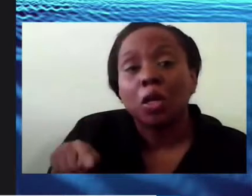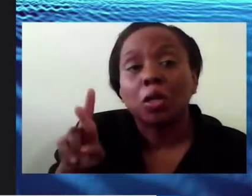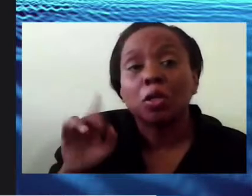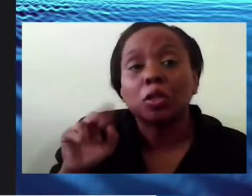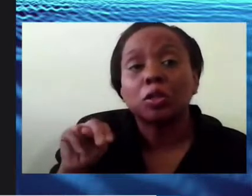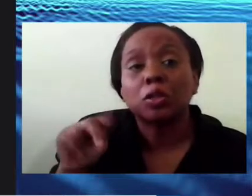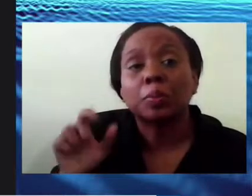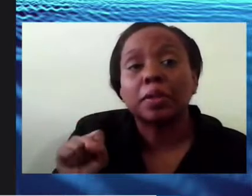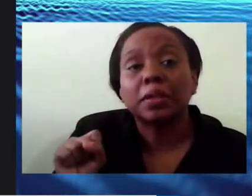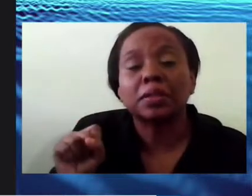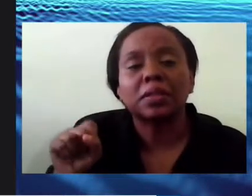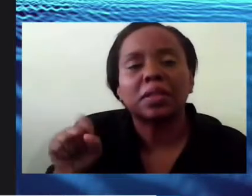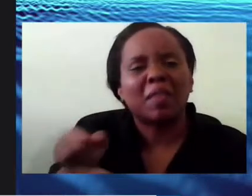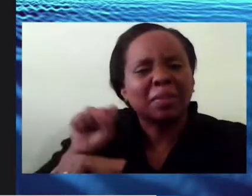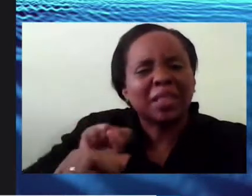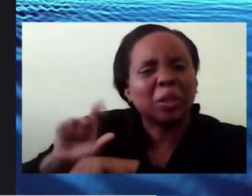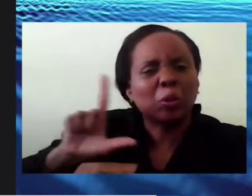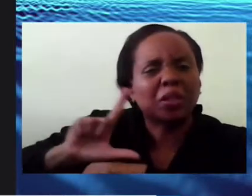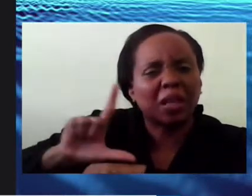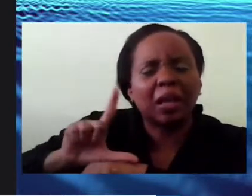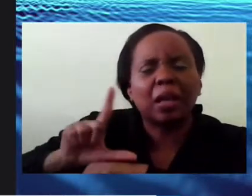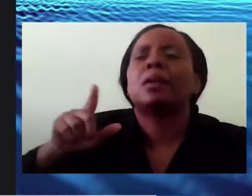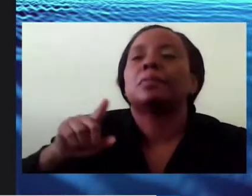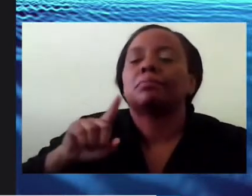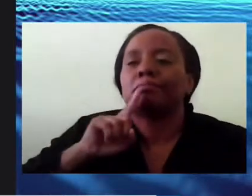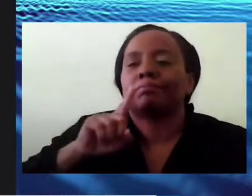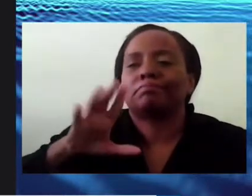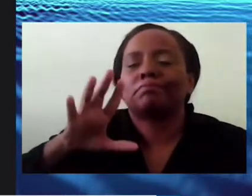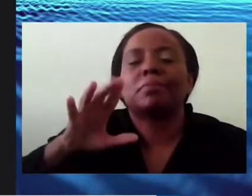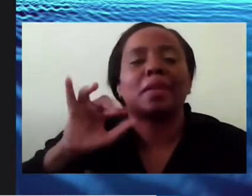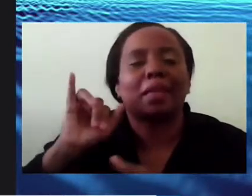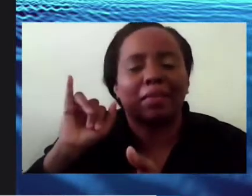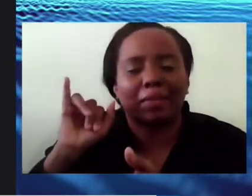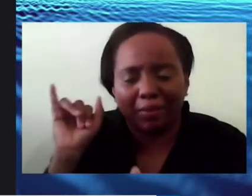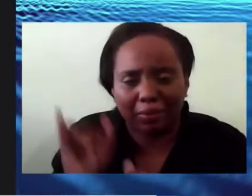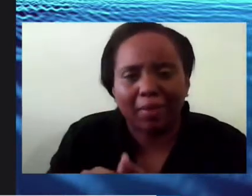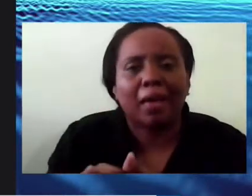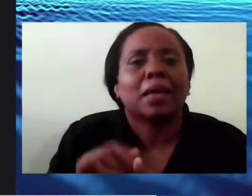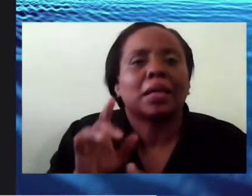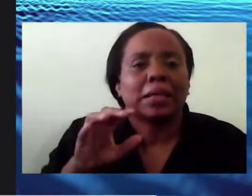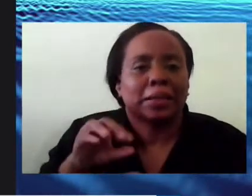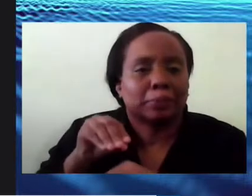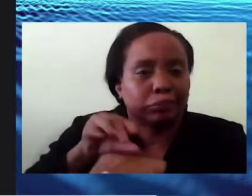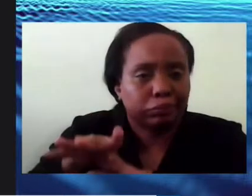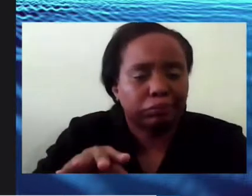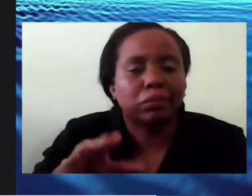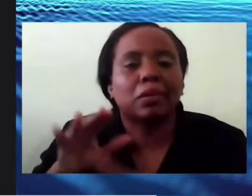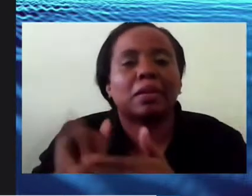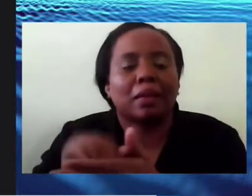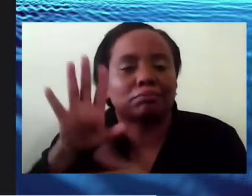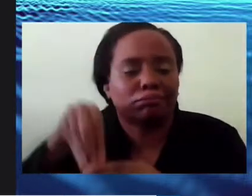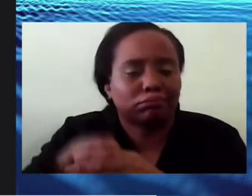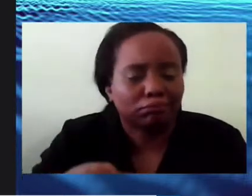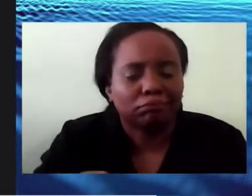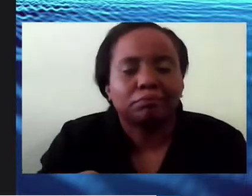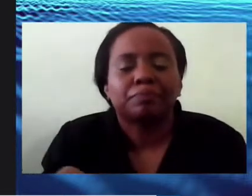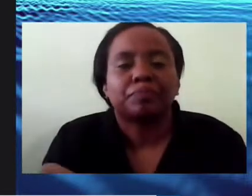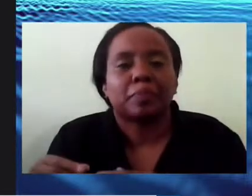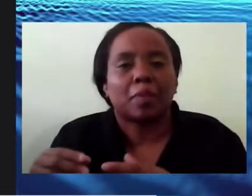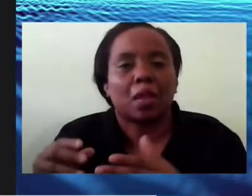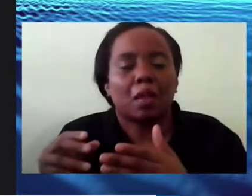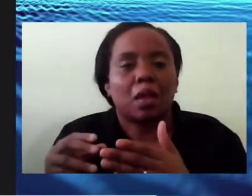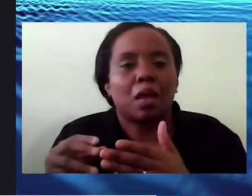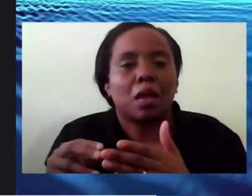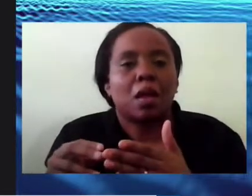So us being able to detect and measure this SO2 flux in a plume means that we are now able to